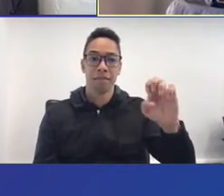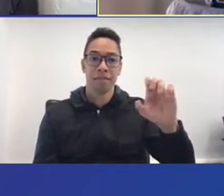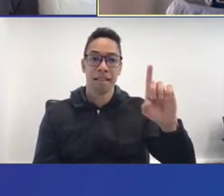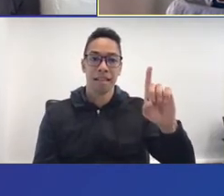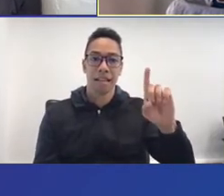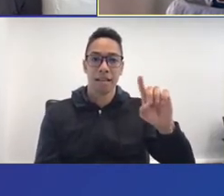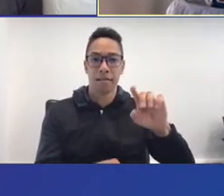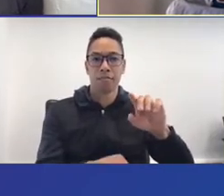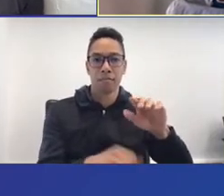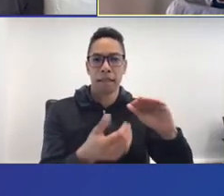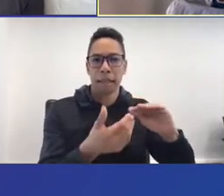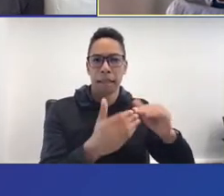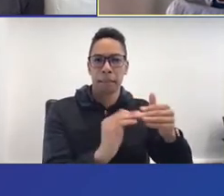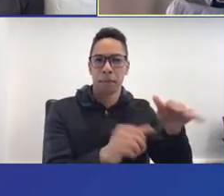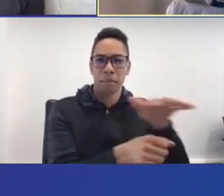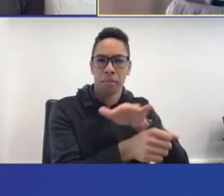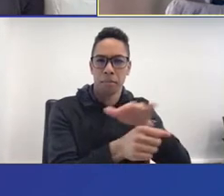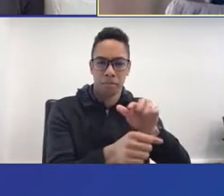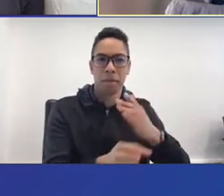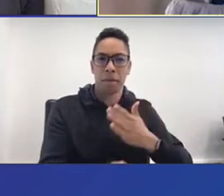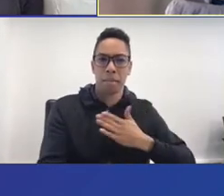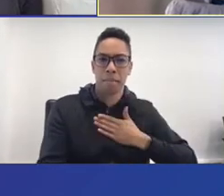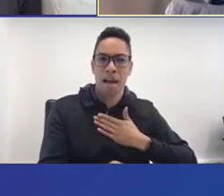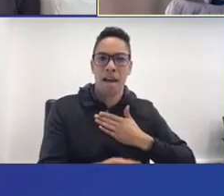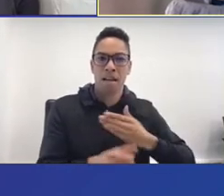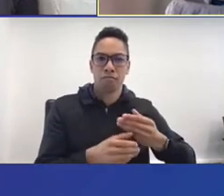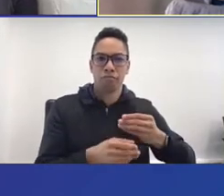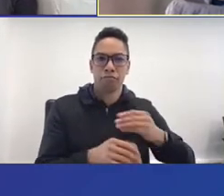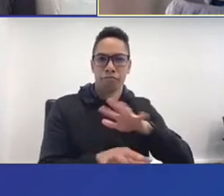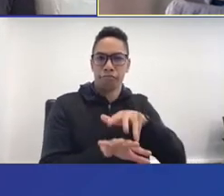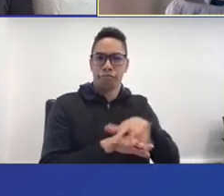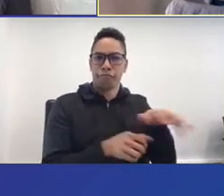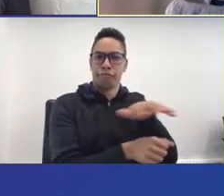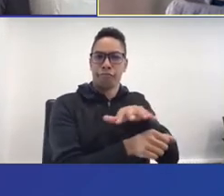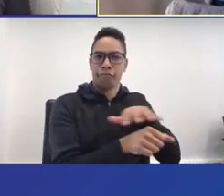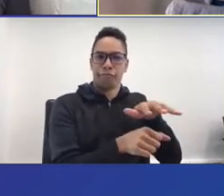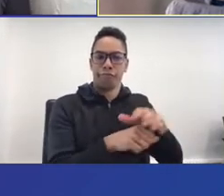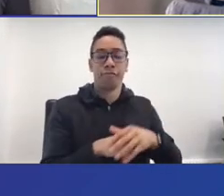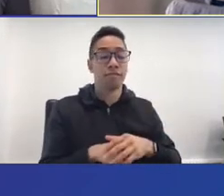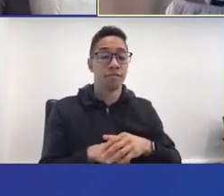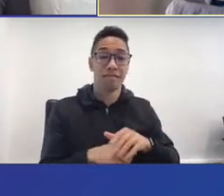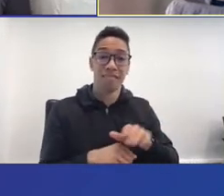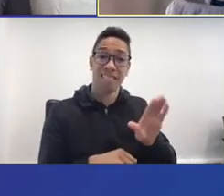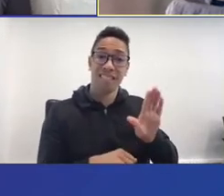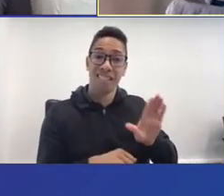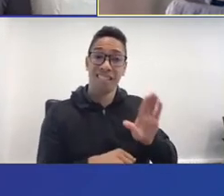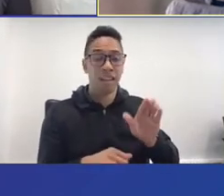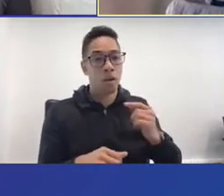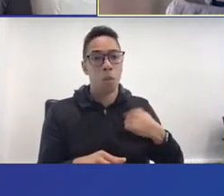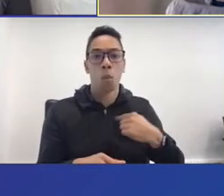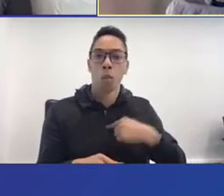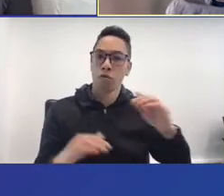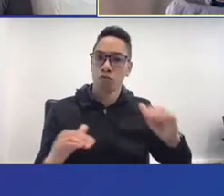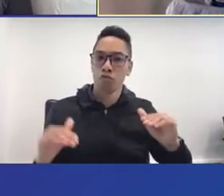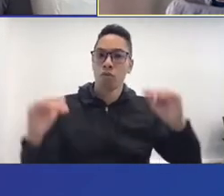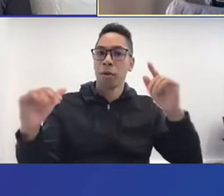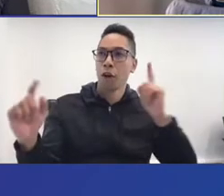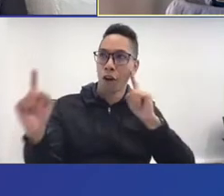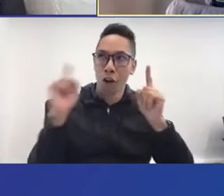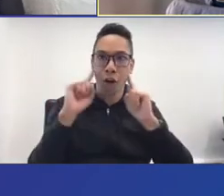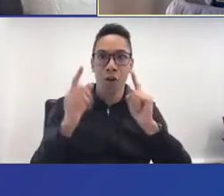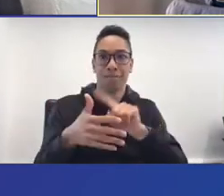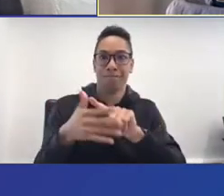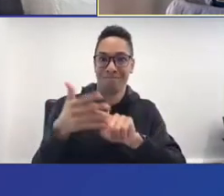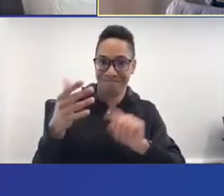which I, one of them which I descend from. And there are several different stories that I grew up with. And